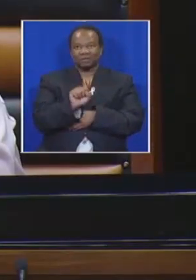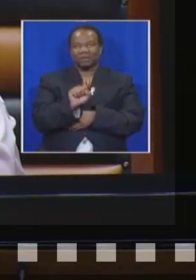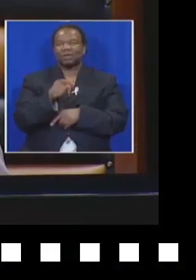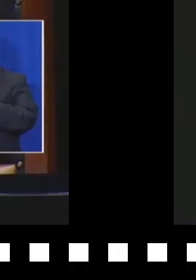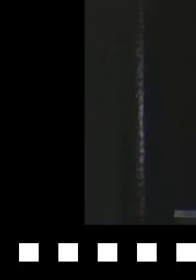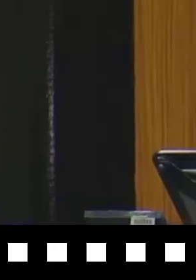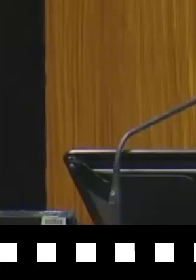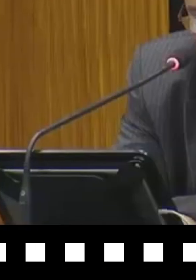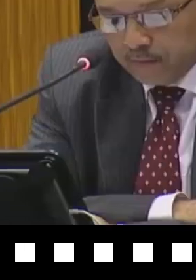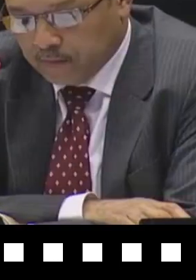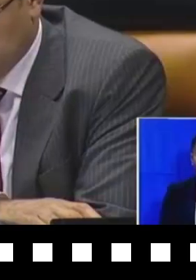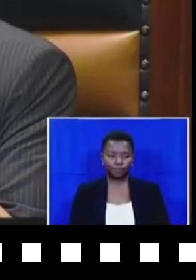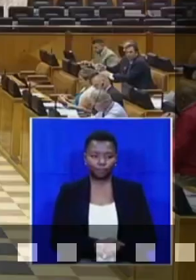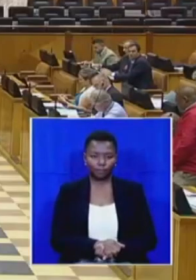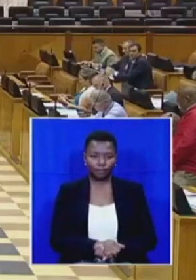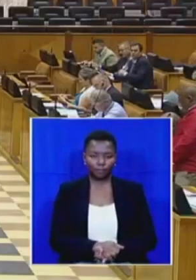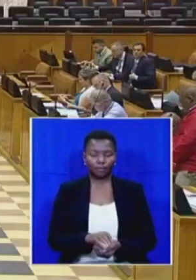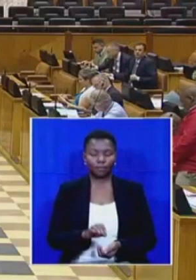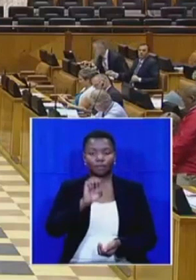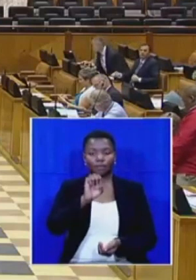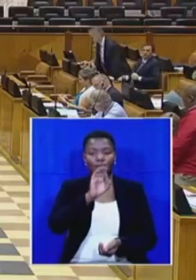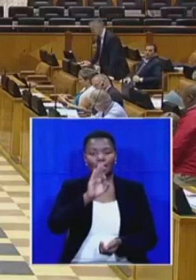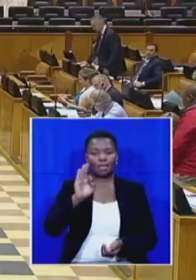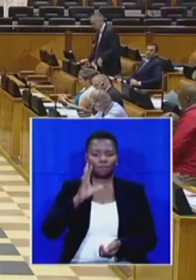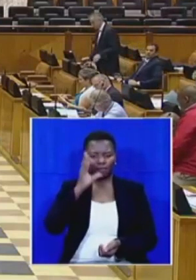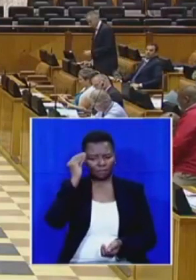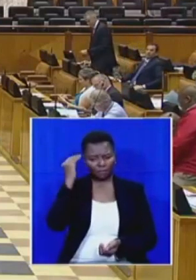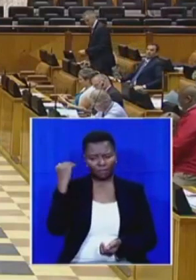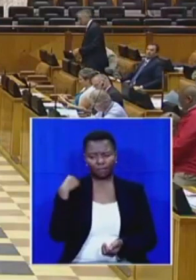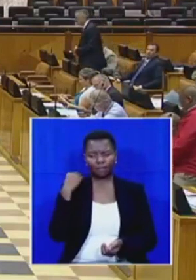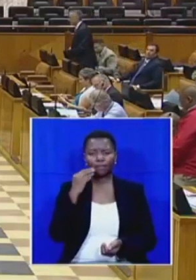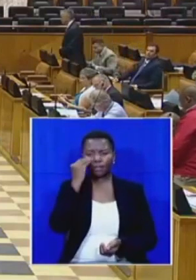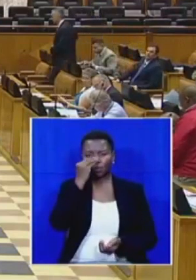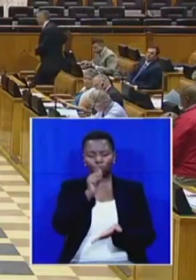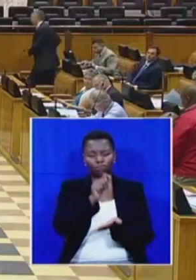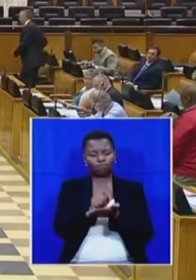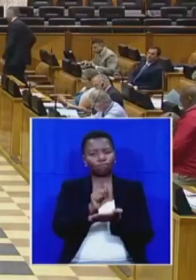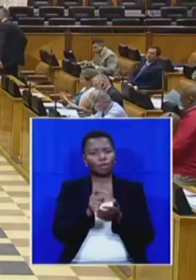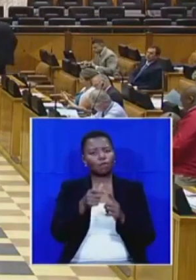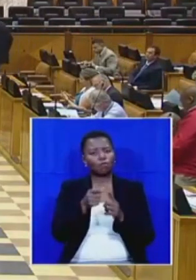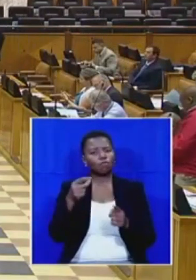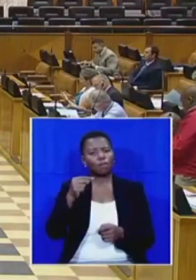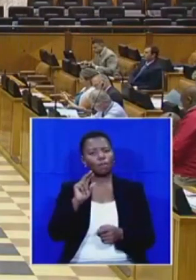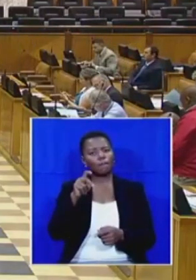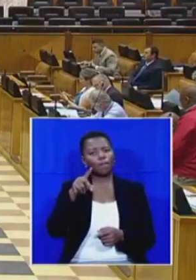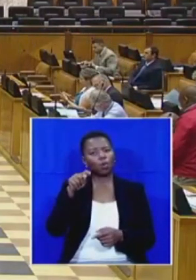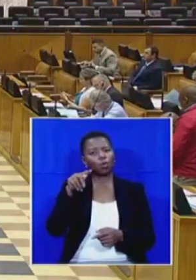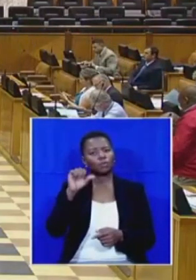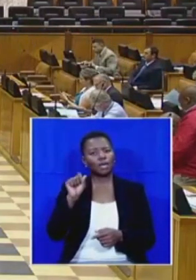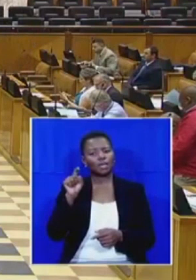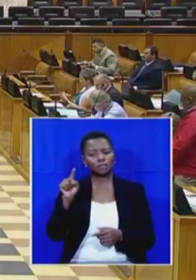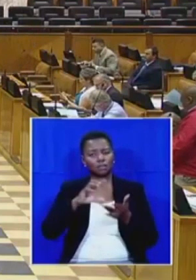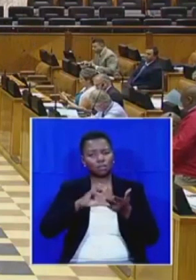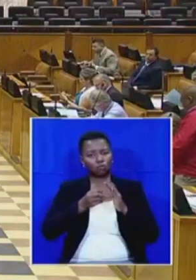has expired. ANC? The EFF notes media reports about the Gupta's attempt to capture the National Treasury